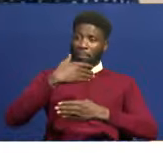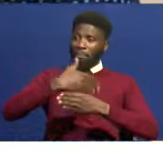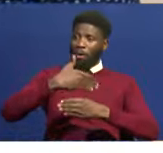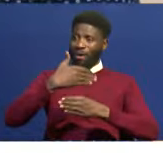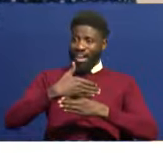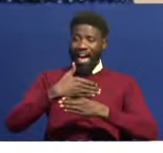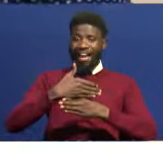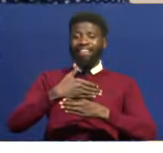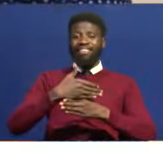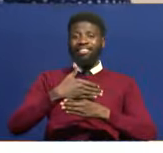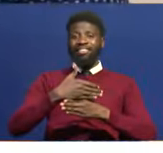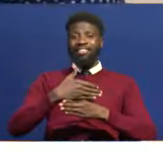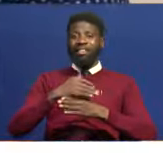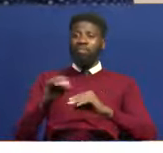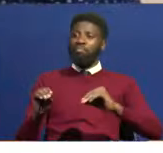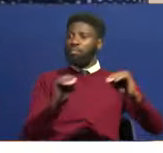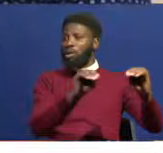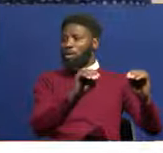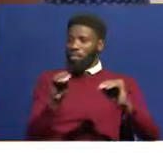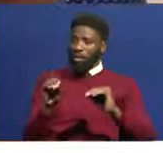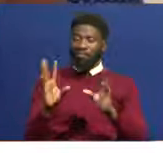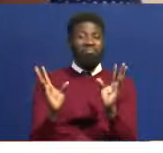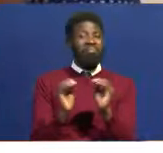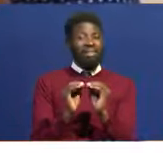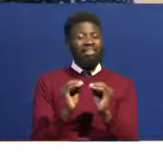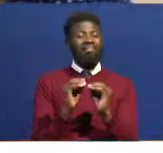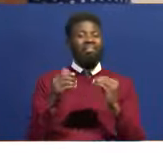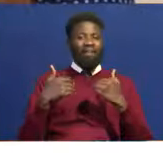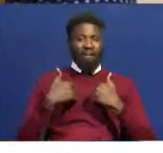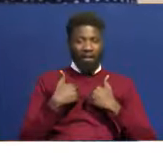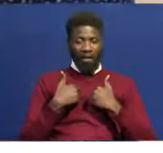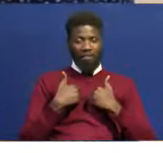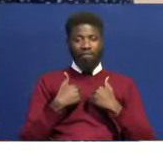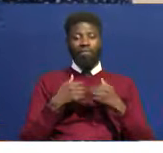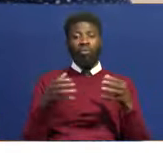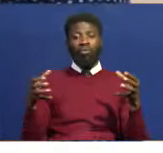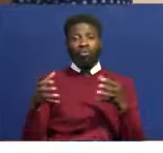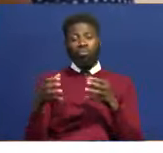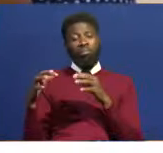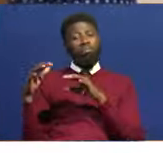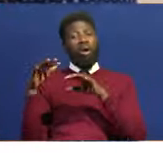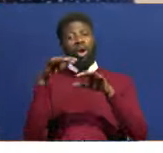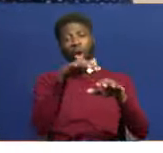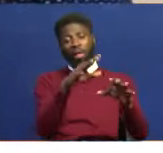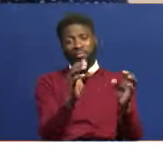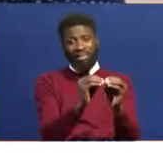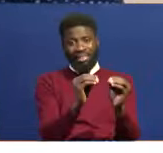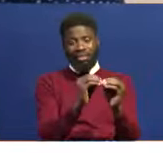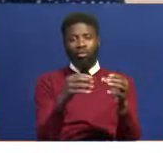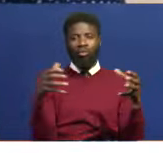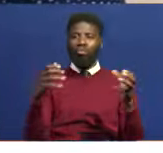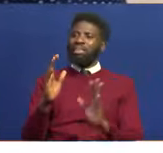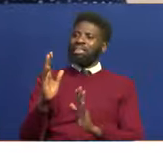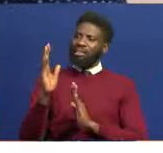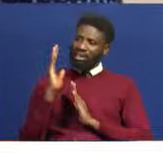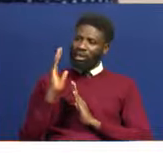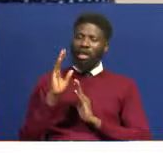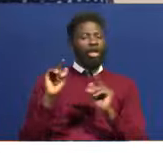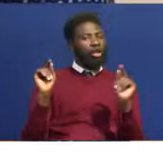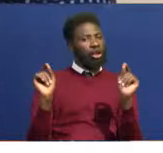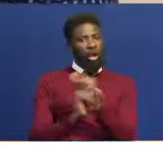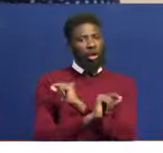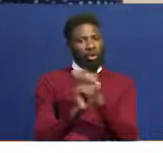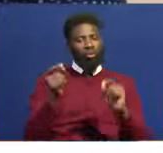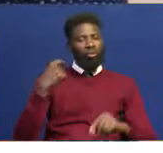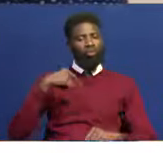frequent of them. Even when you want to meet with your colleagues from the other side, the security team, at a short notice, we